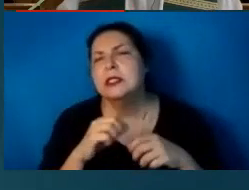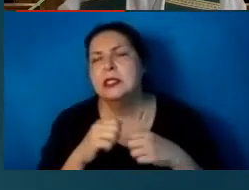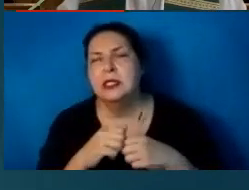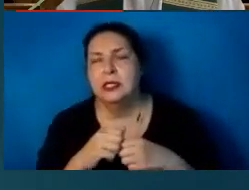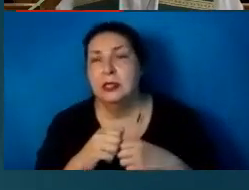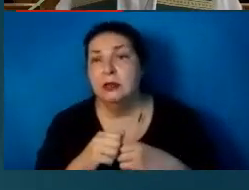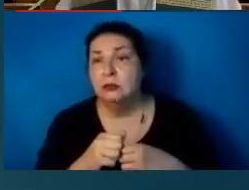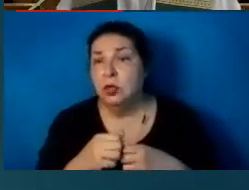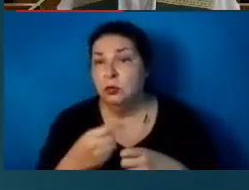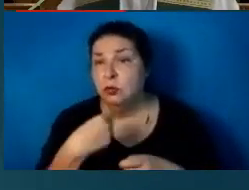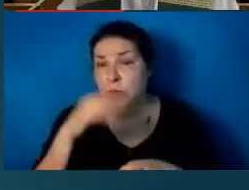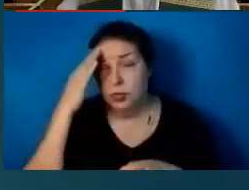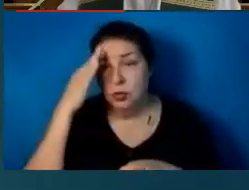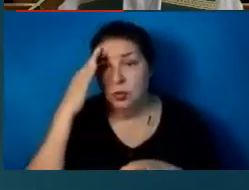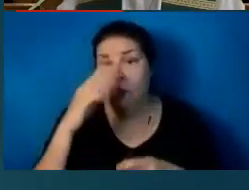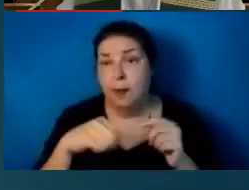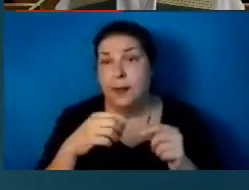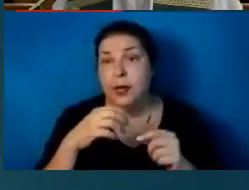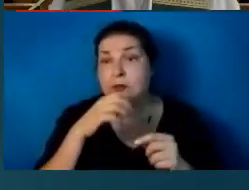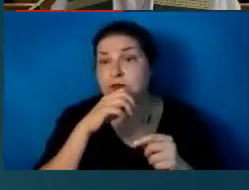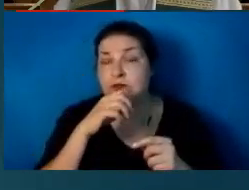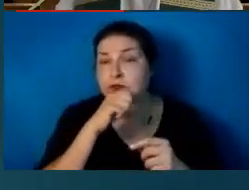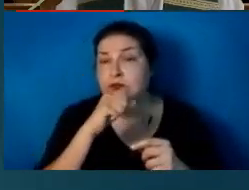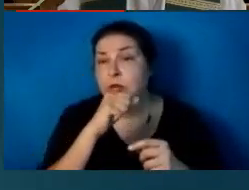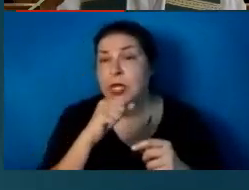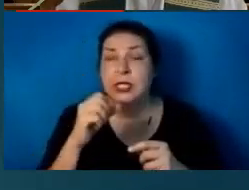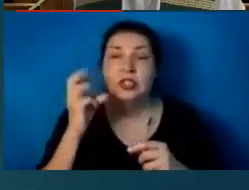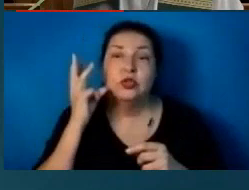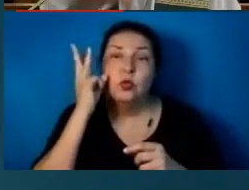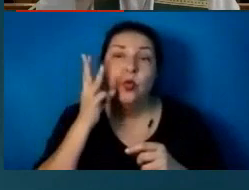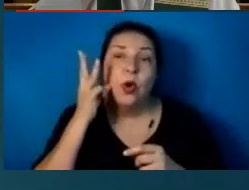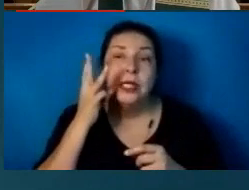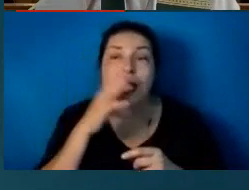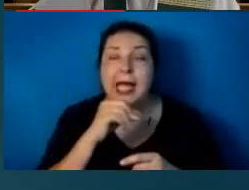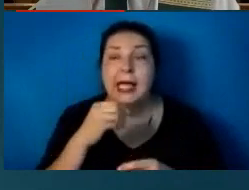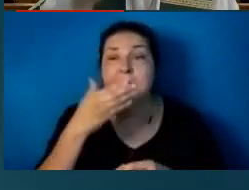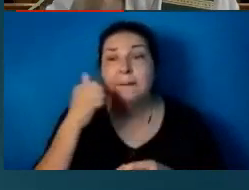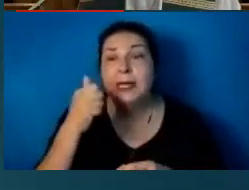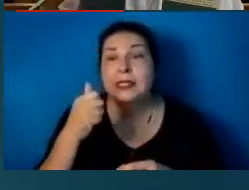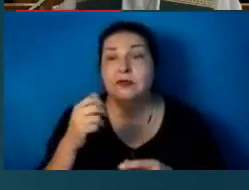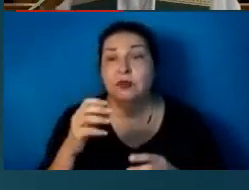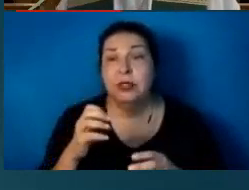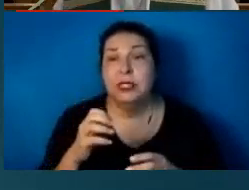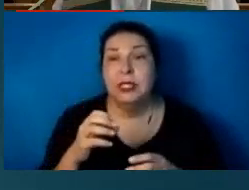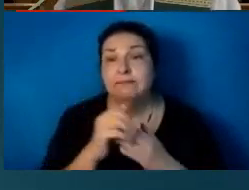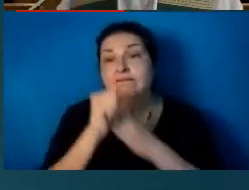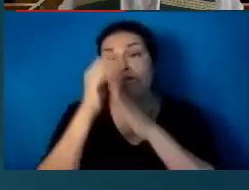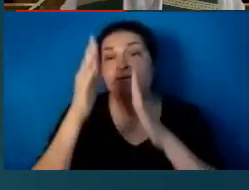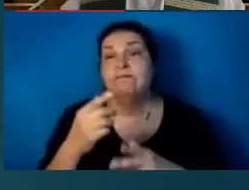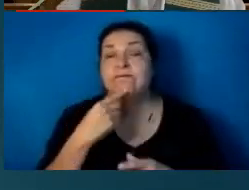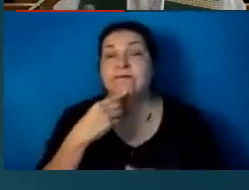Well, we all know about aged wine, and the best, from what the experts tell us, is Chateau